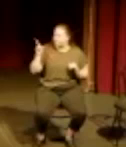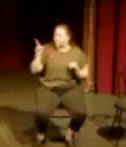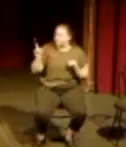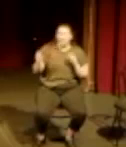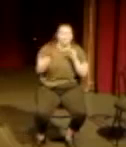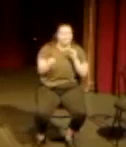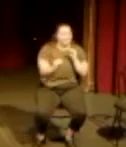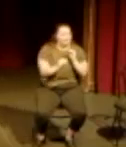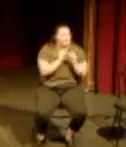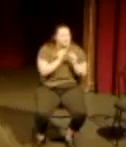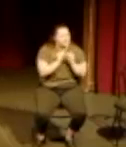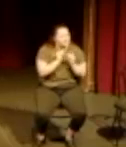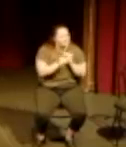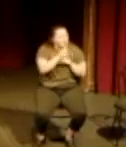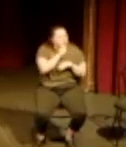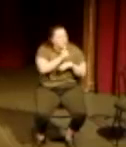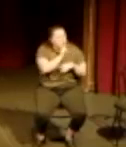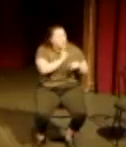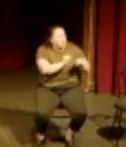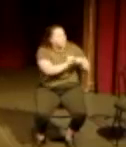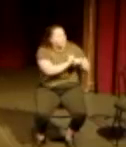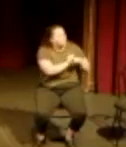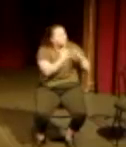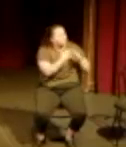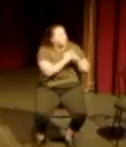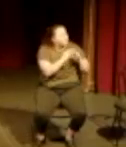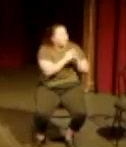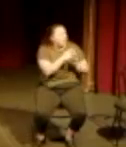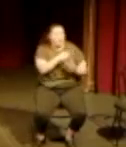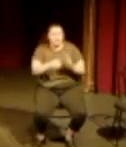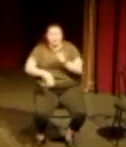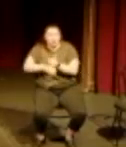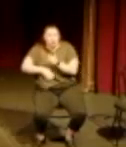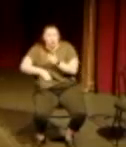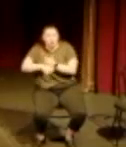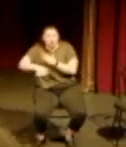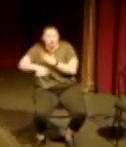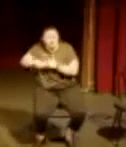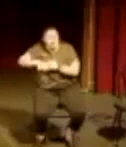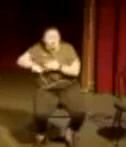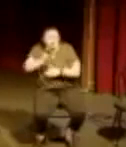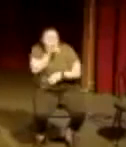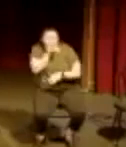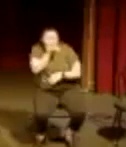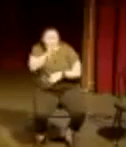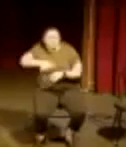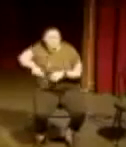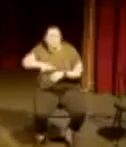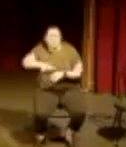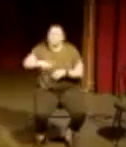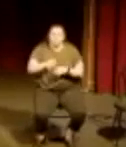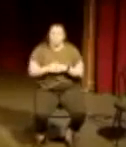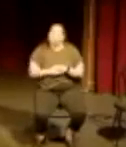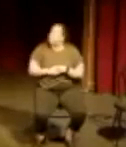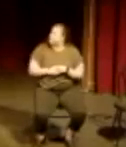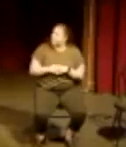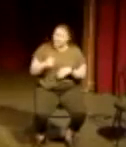our old practice football and soccer field. And this is really, really exciting.